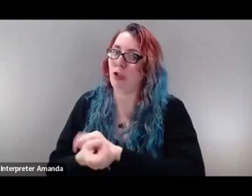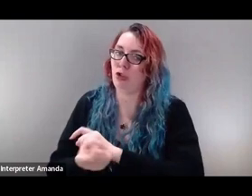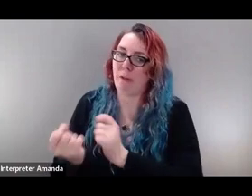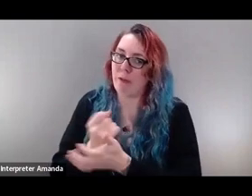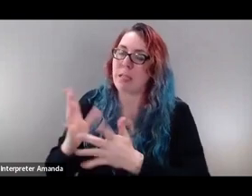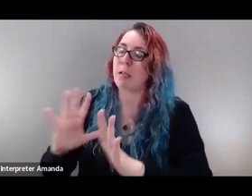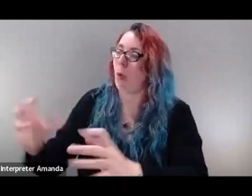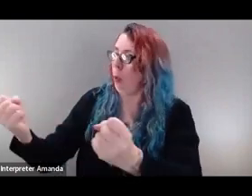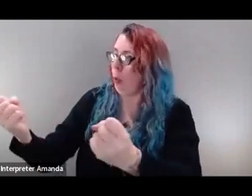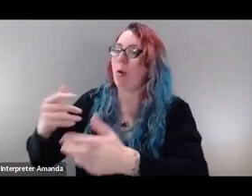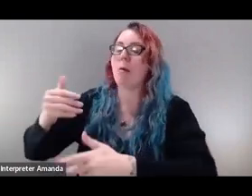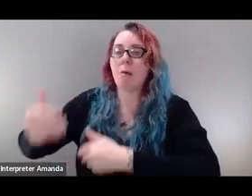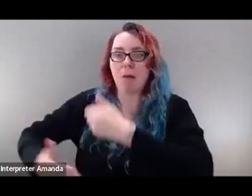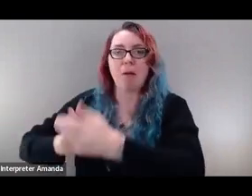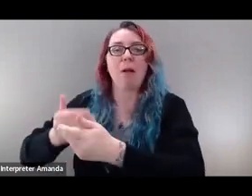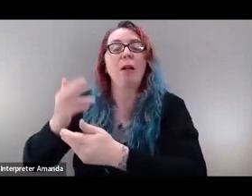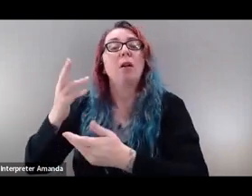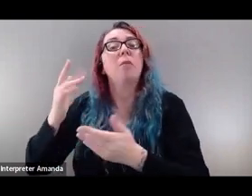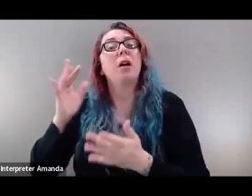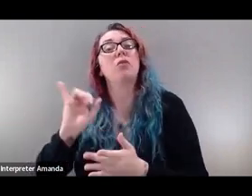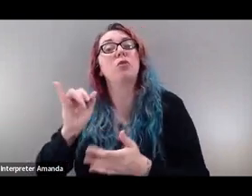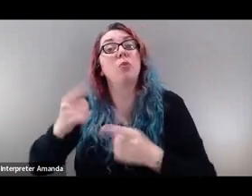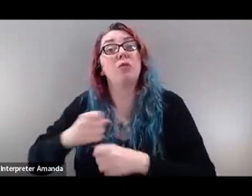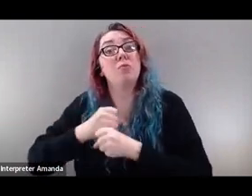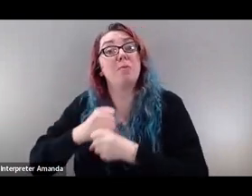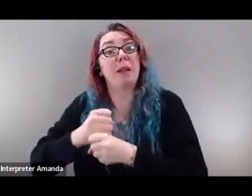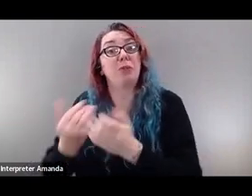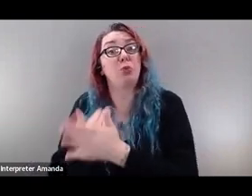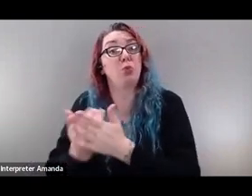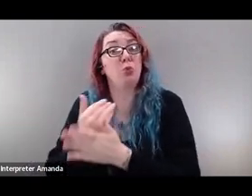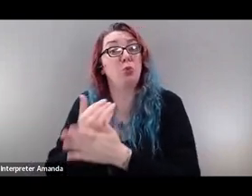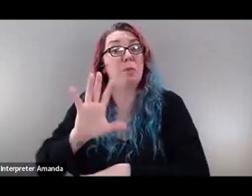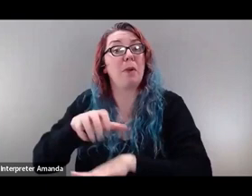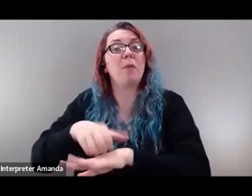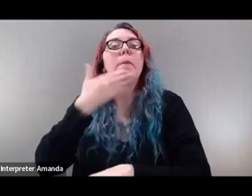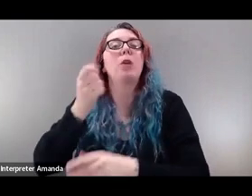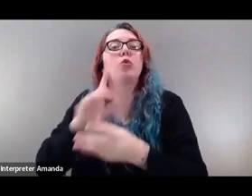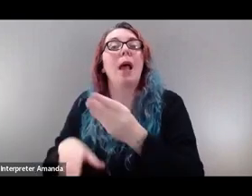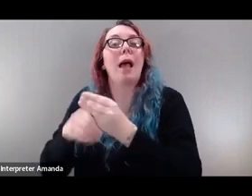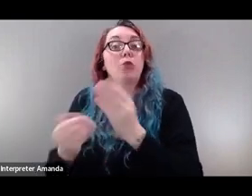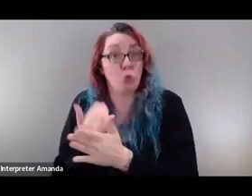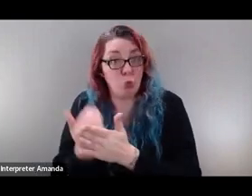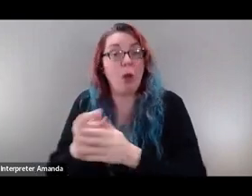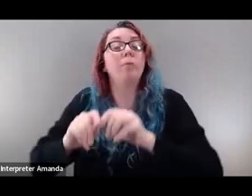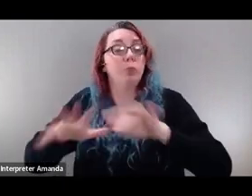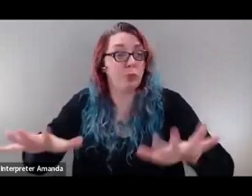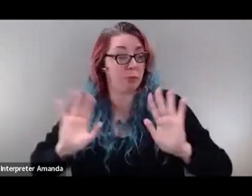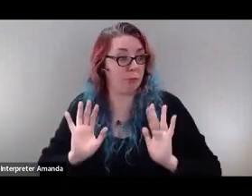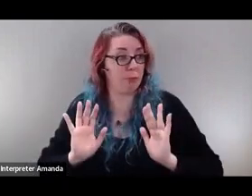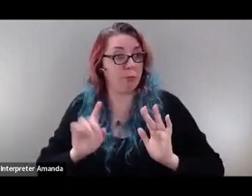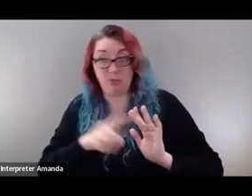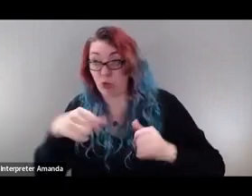hey, we added a new feature, hey, we added a new feature, makes a better marketing strategy anyway. So building this huge thing that's just